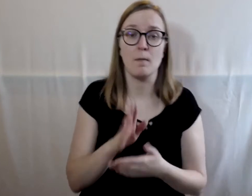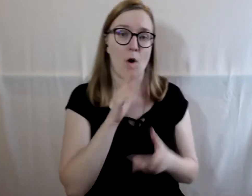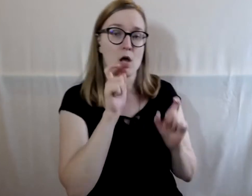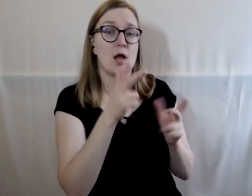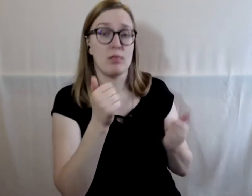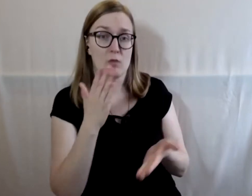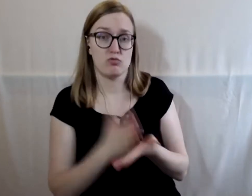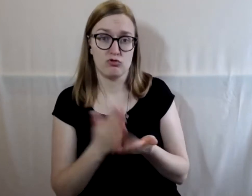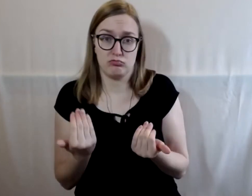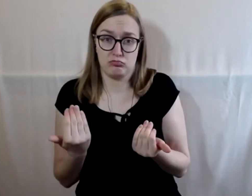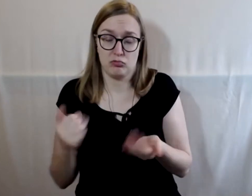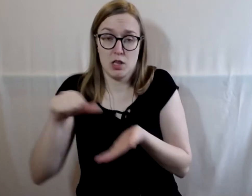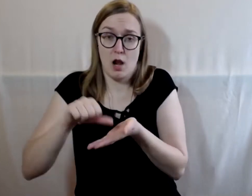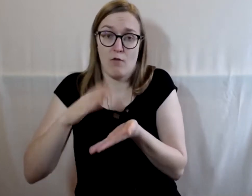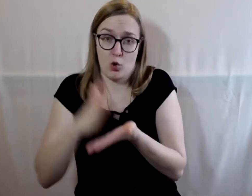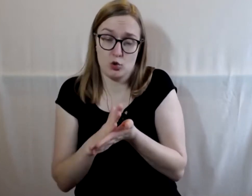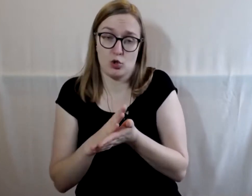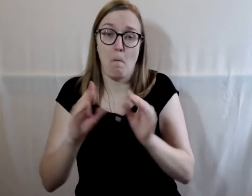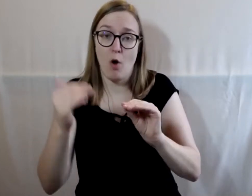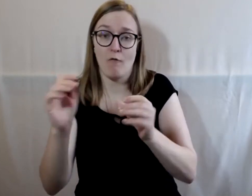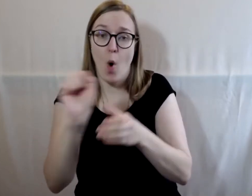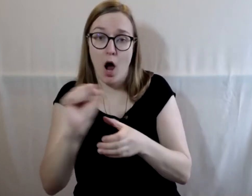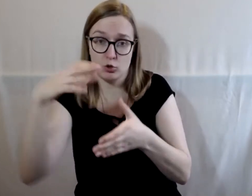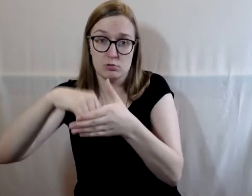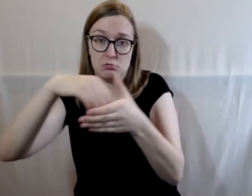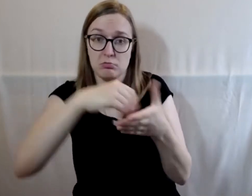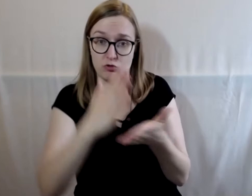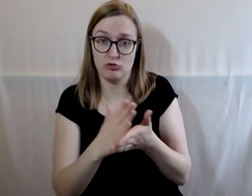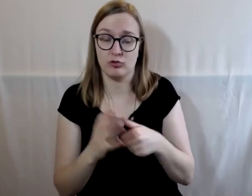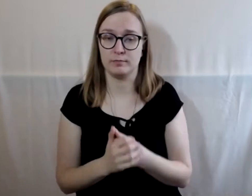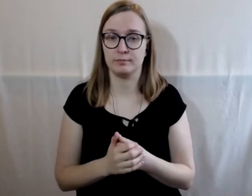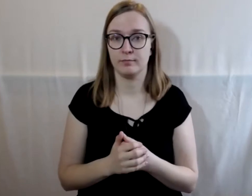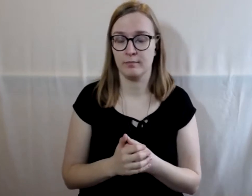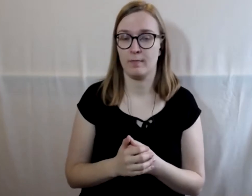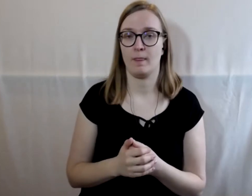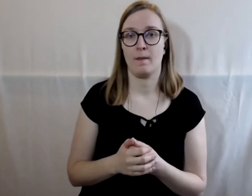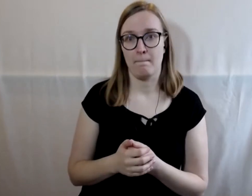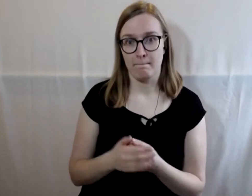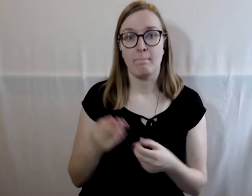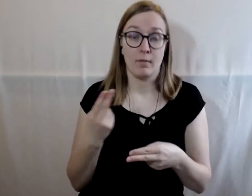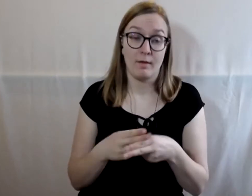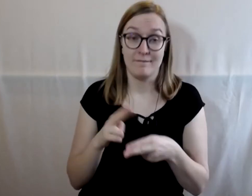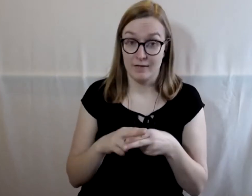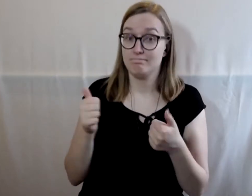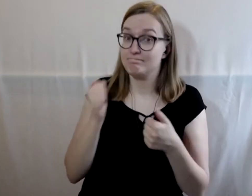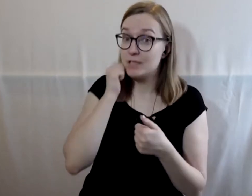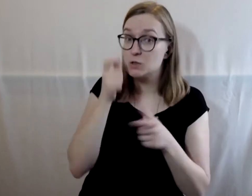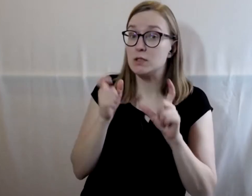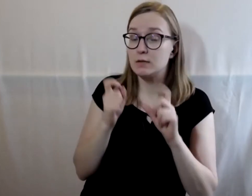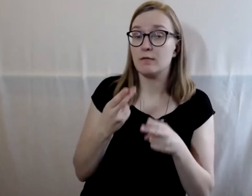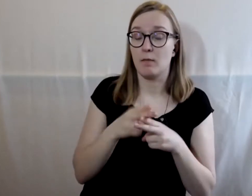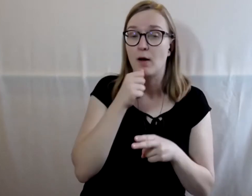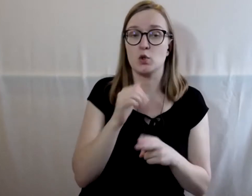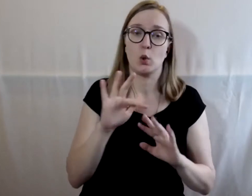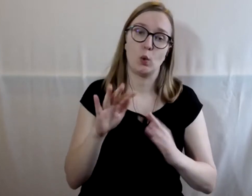Yeah. So with those people, I would be surprised if you didn't say to them, for example, the history